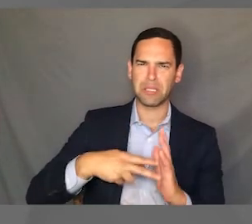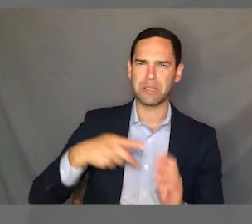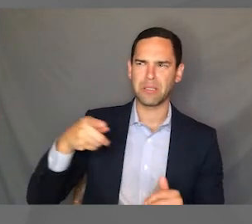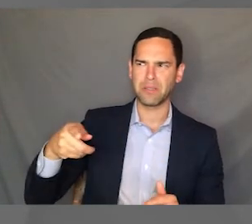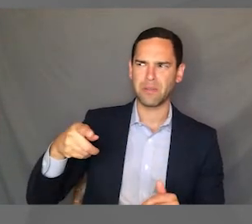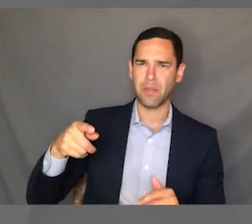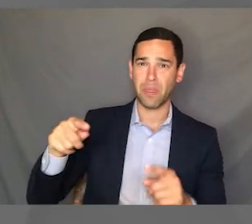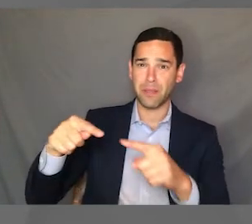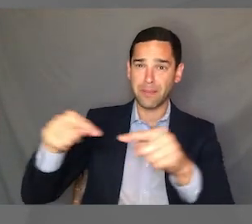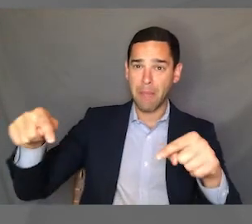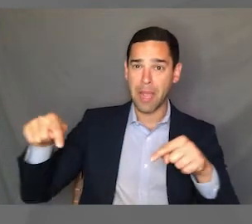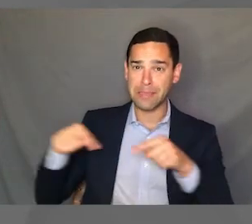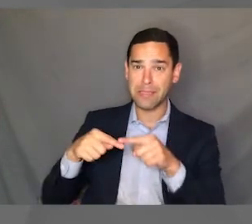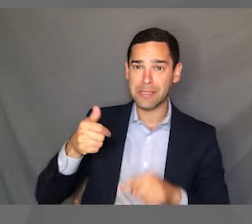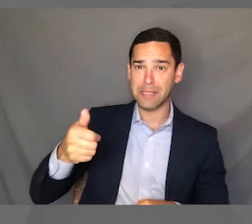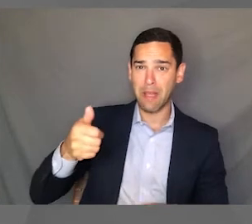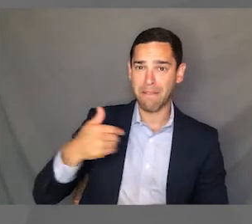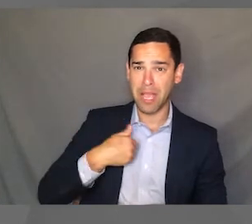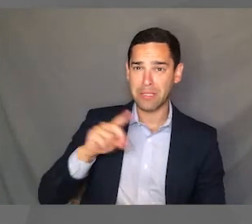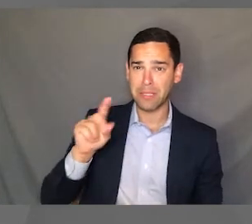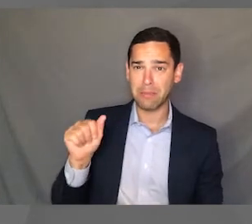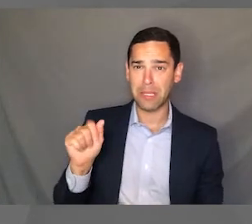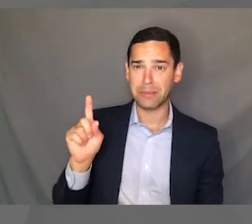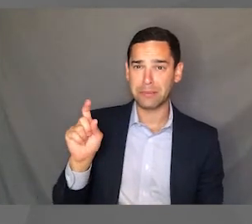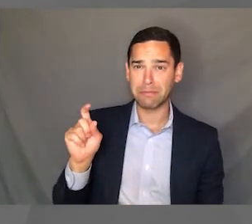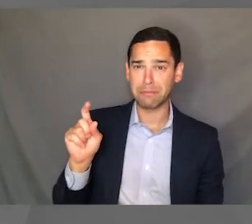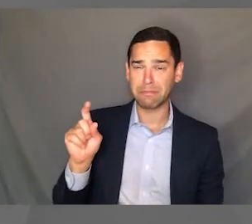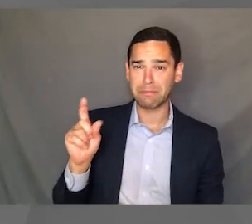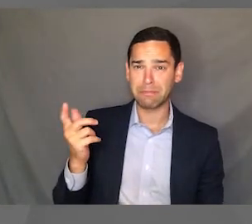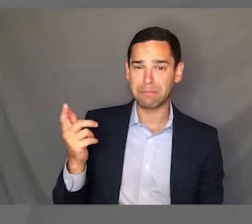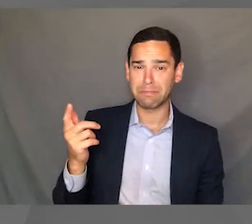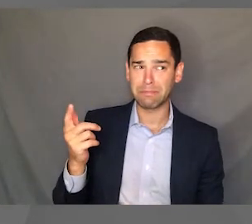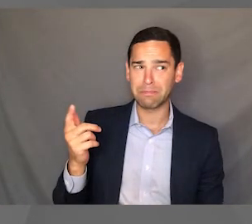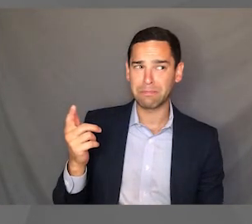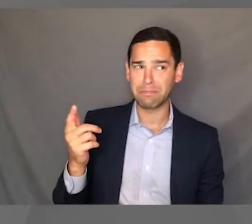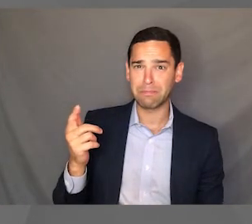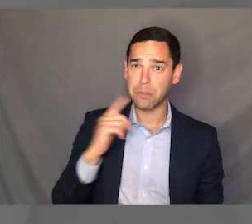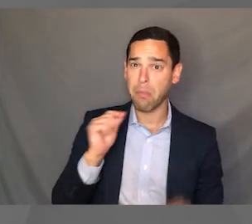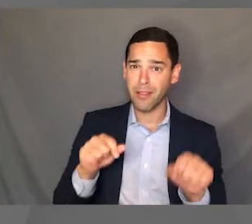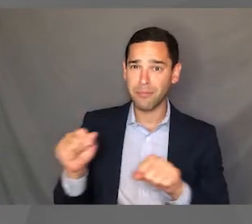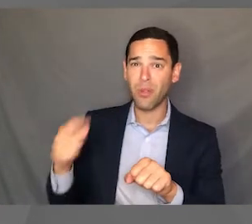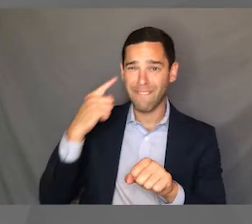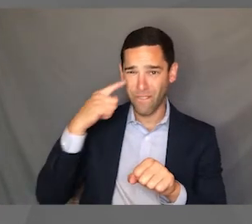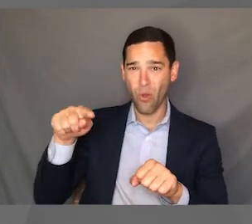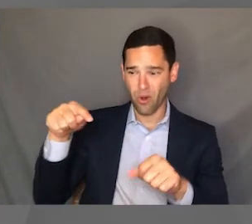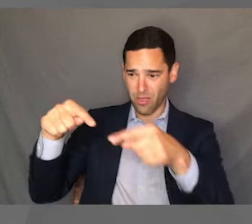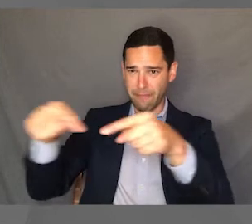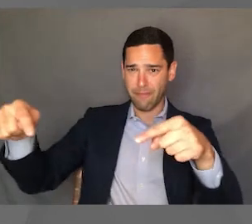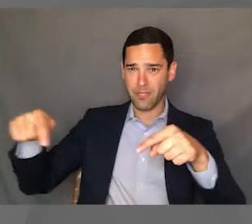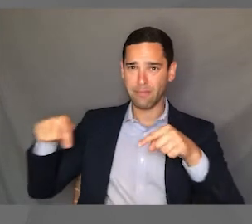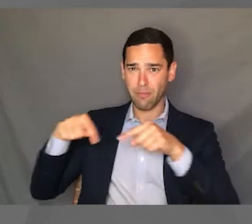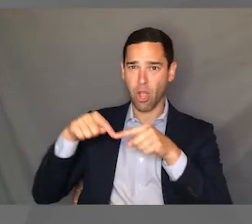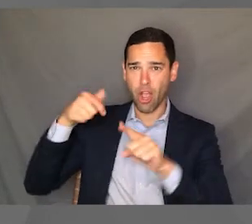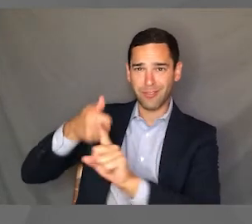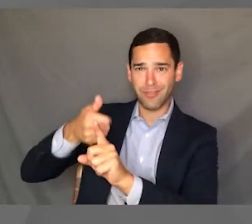disability, correct? Is there a handicap, in quotation marks, is there a handicap with the parking spot?